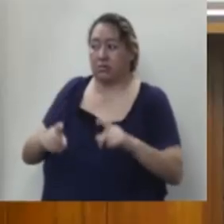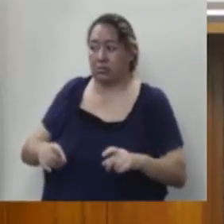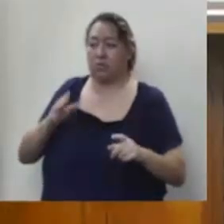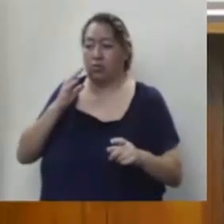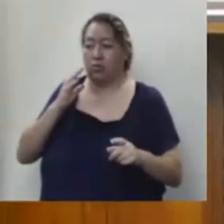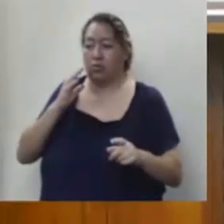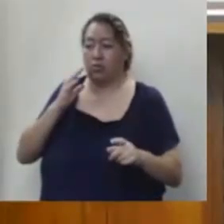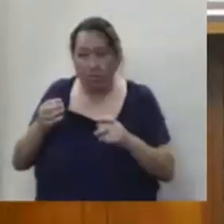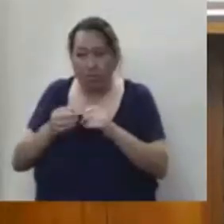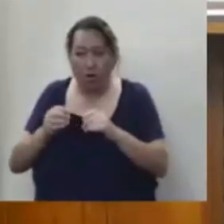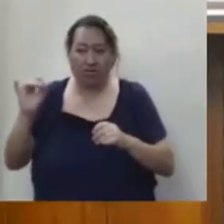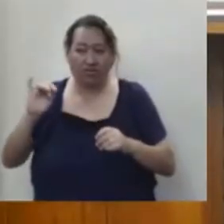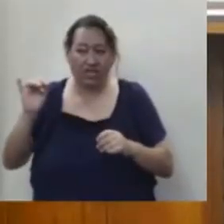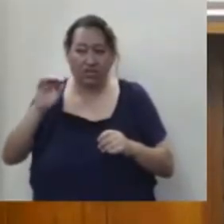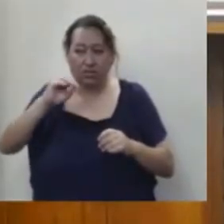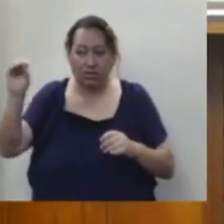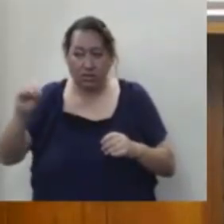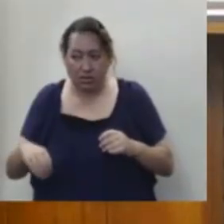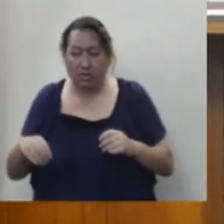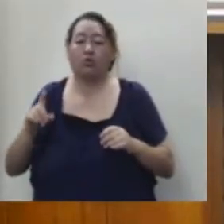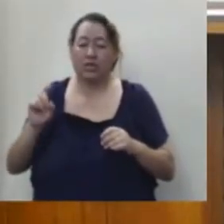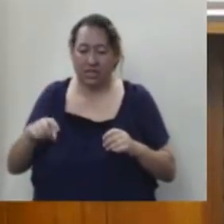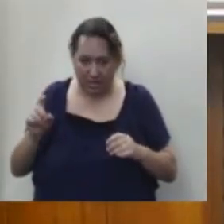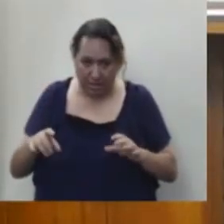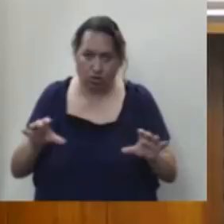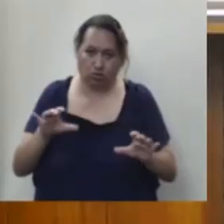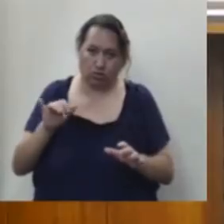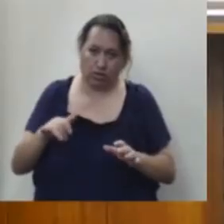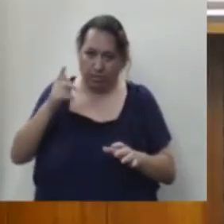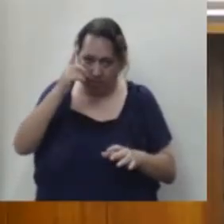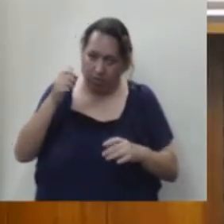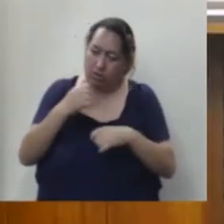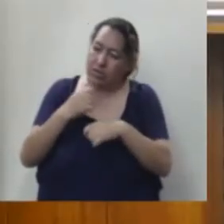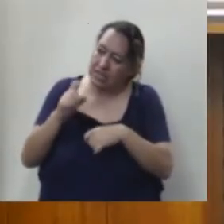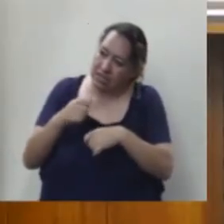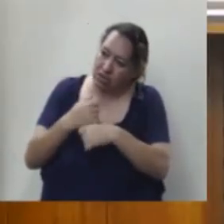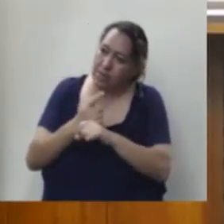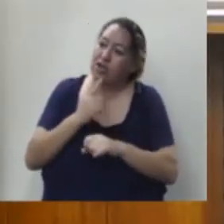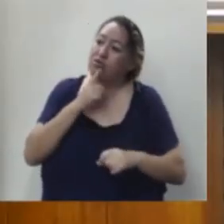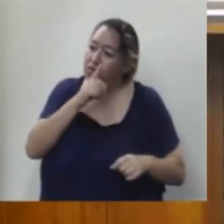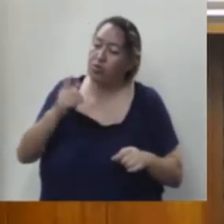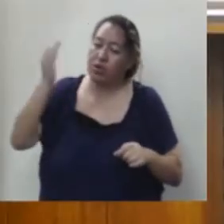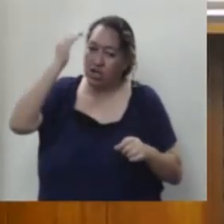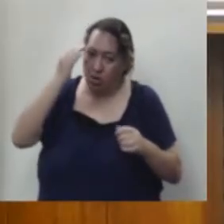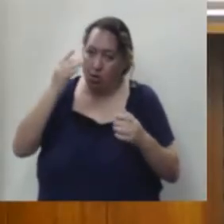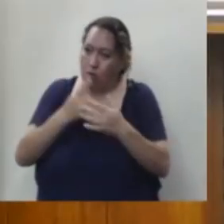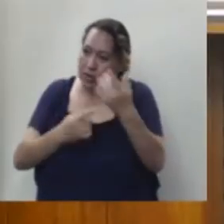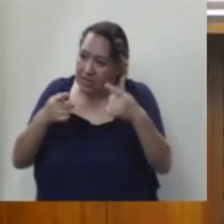But we need to do it because we want to make sure we know exactly what is going on in the communities. As you know, there